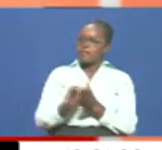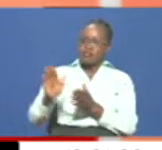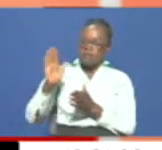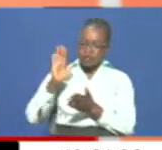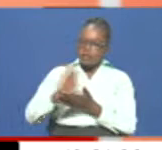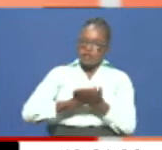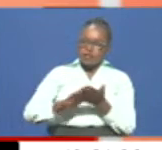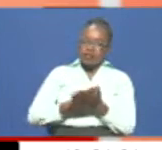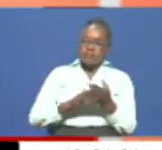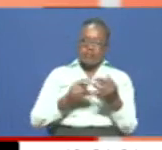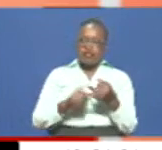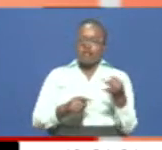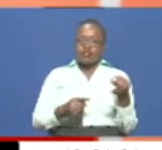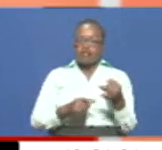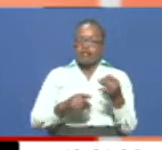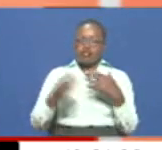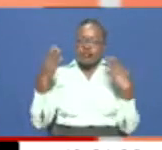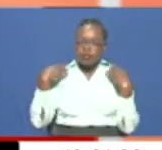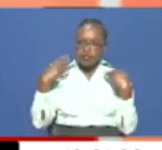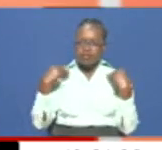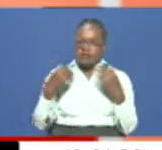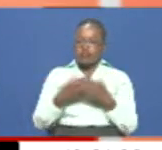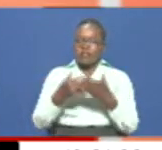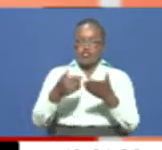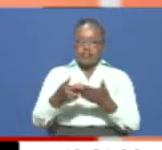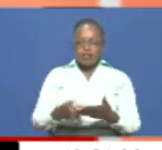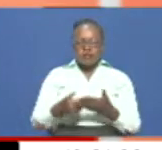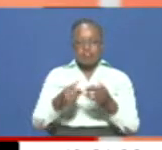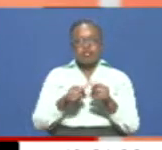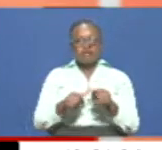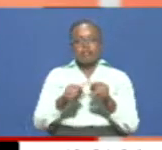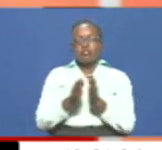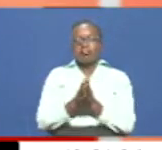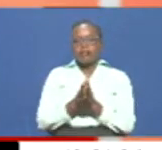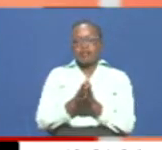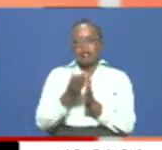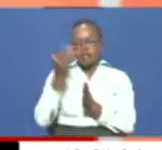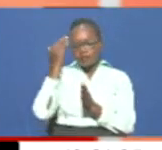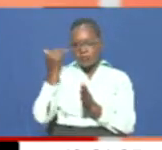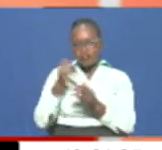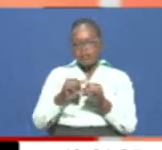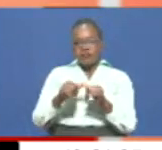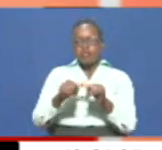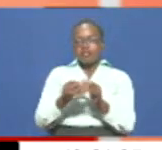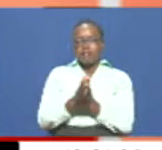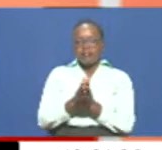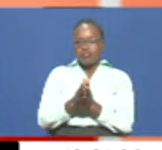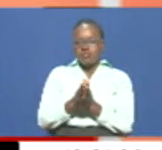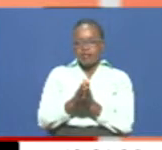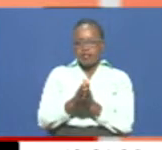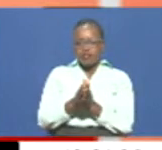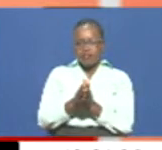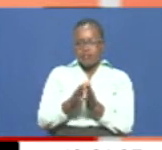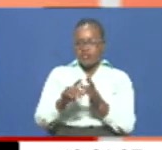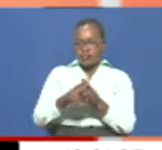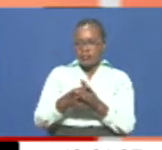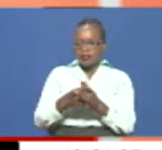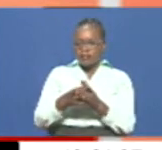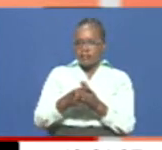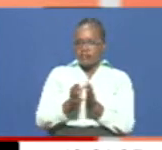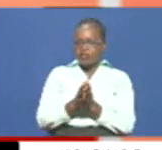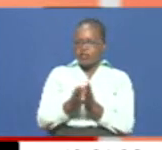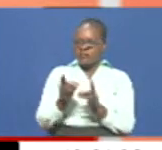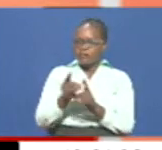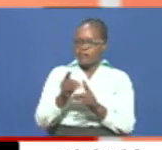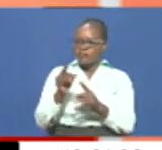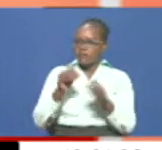one, the practical aspect. And they have been in discussion under the tribunal, a led mediation. And I believe they have already set a date for the election under